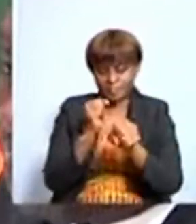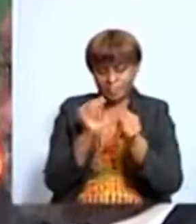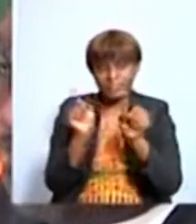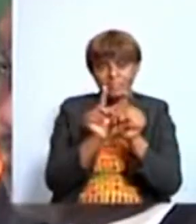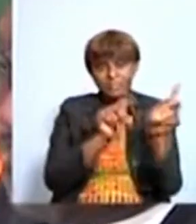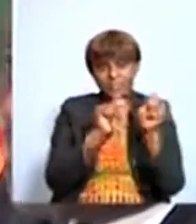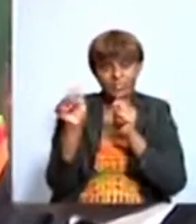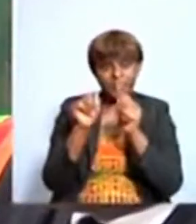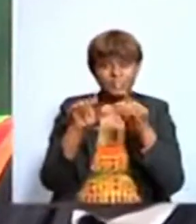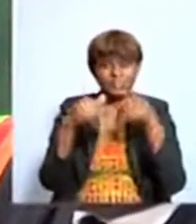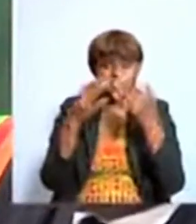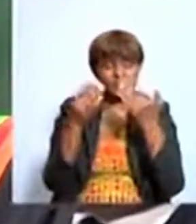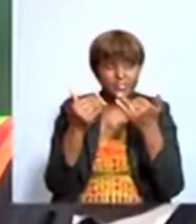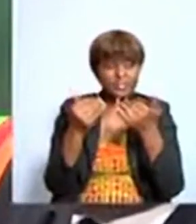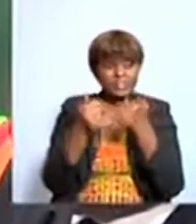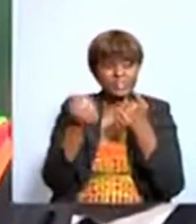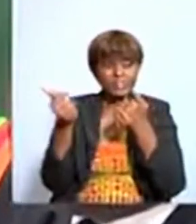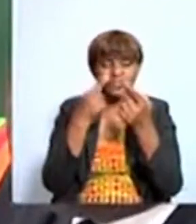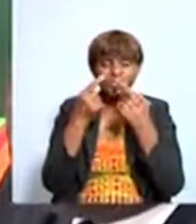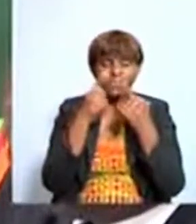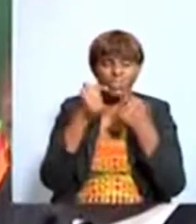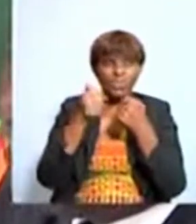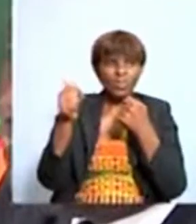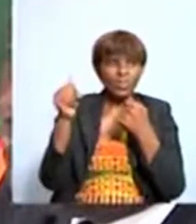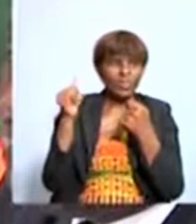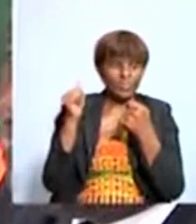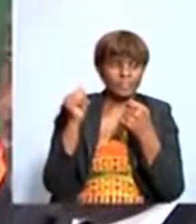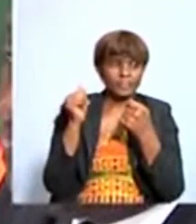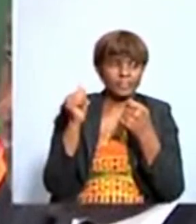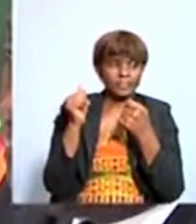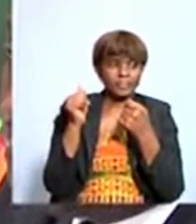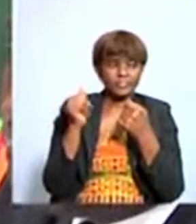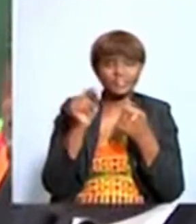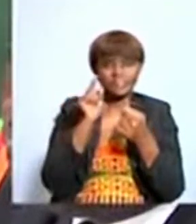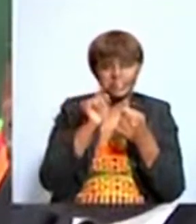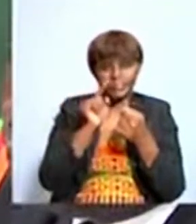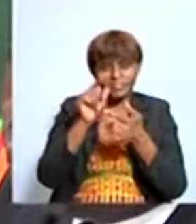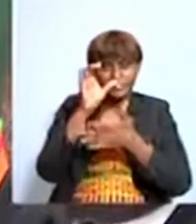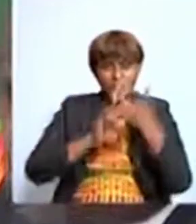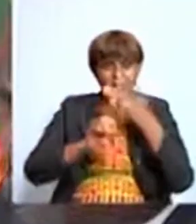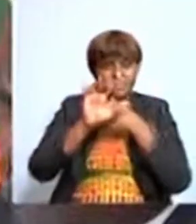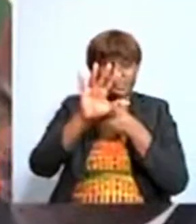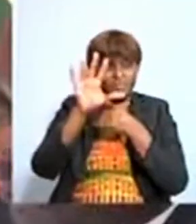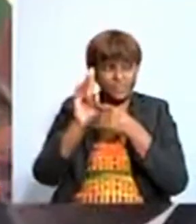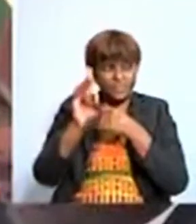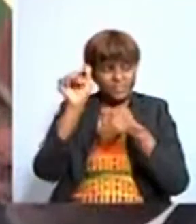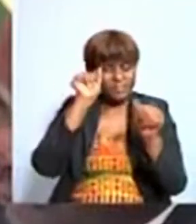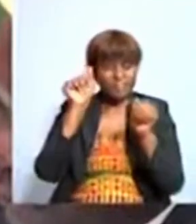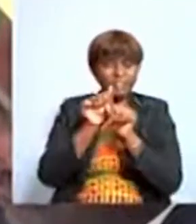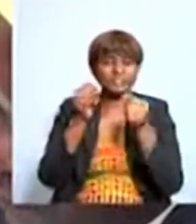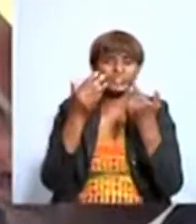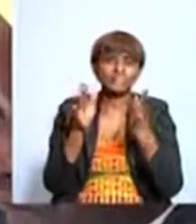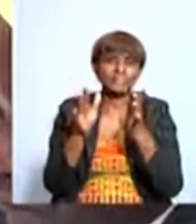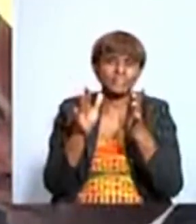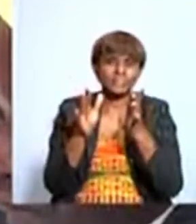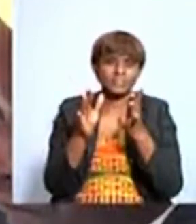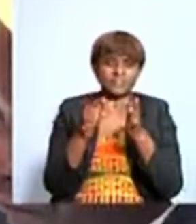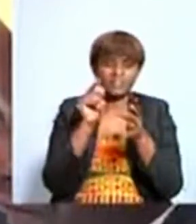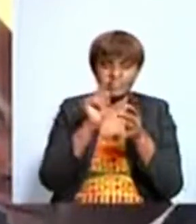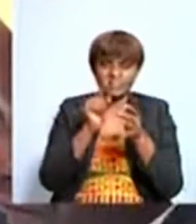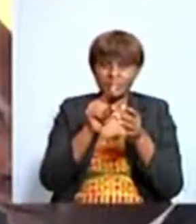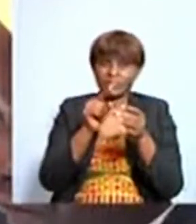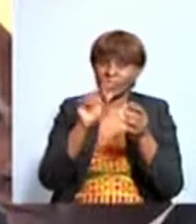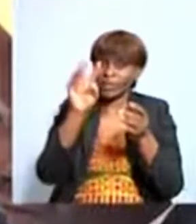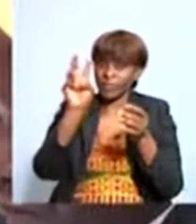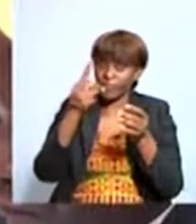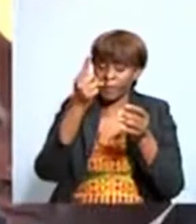transitional provisions. Any debate, any objection? Clause 57 is agreed to. First